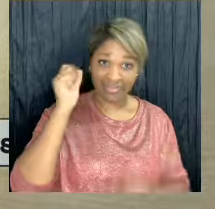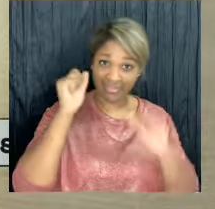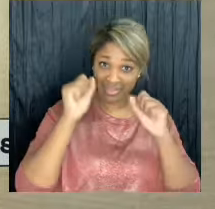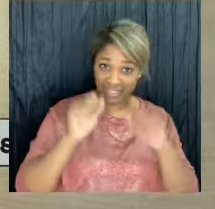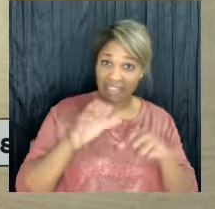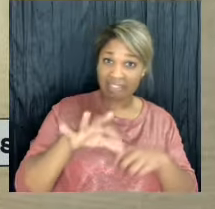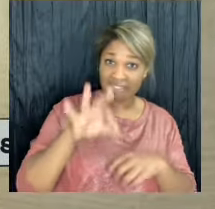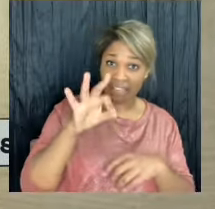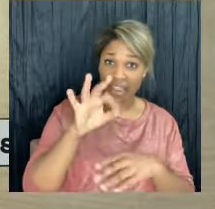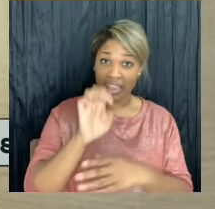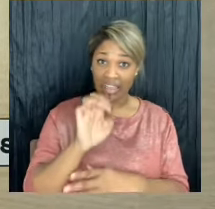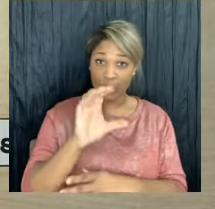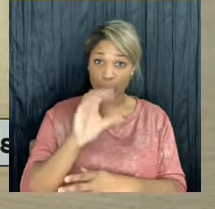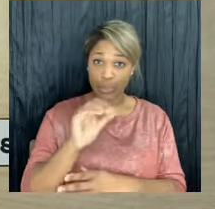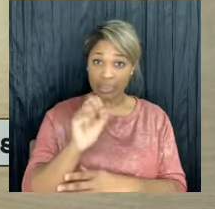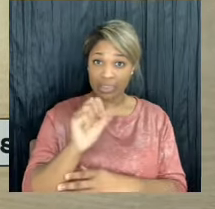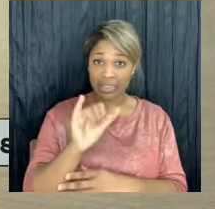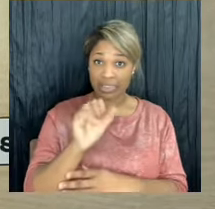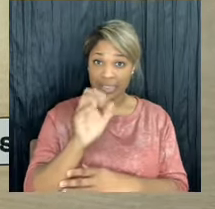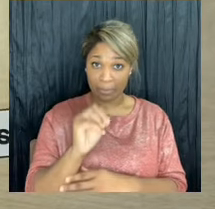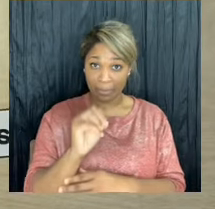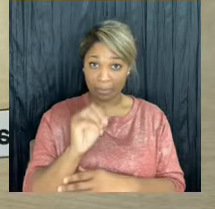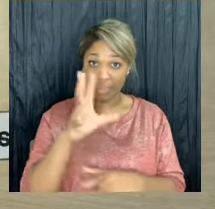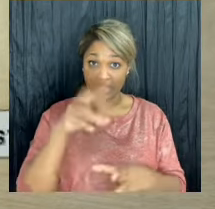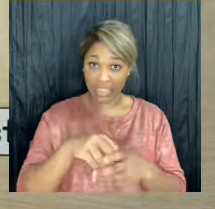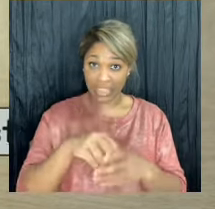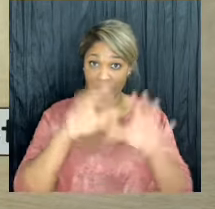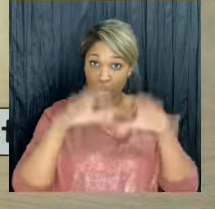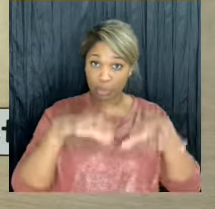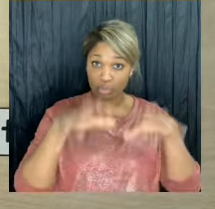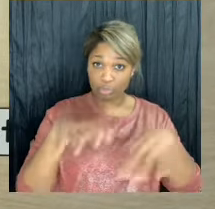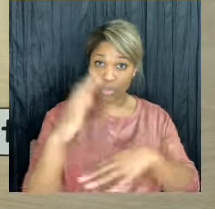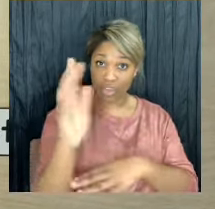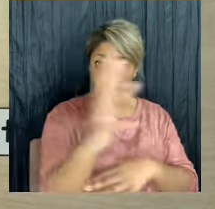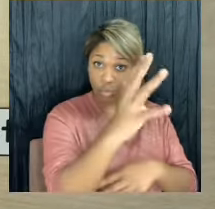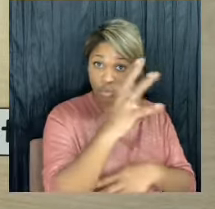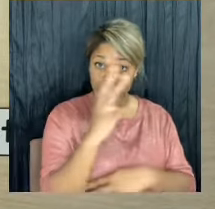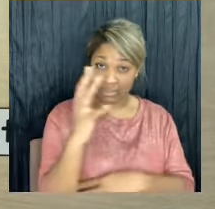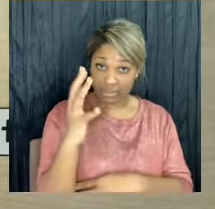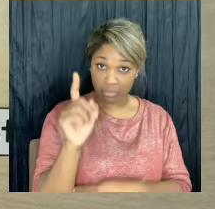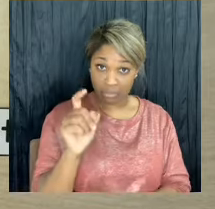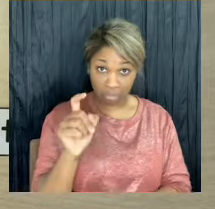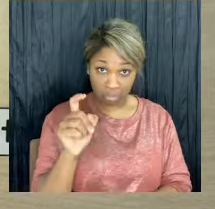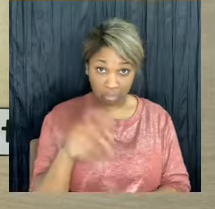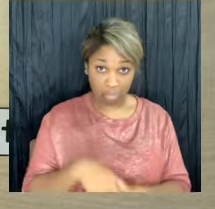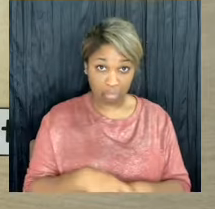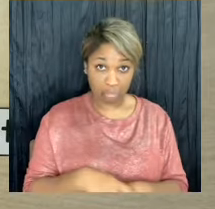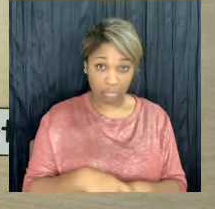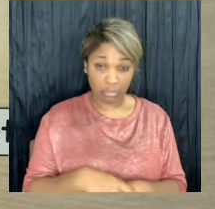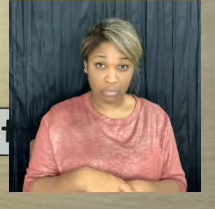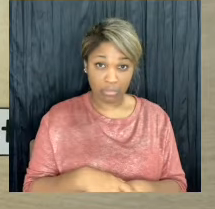find ecosystems in a rainforest?